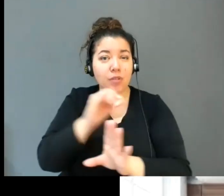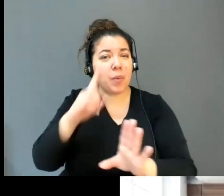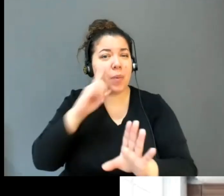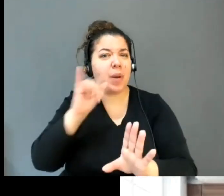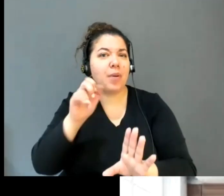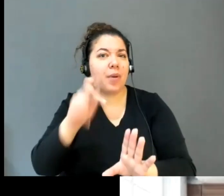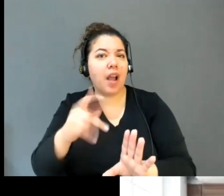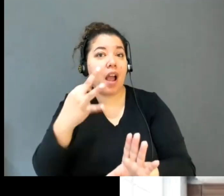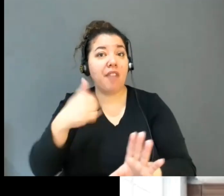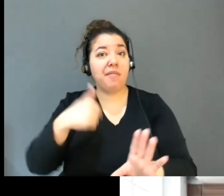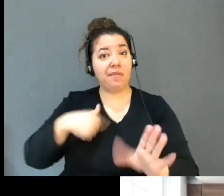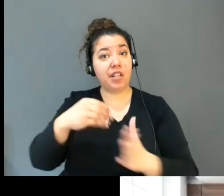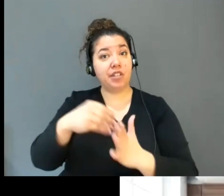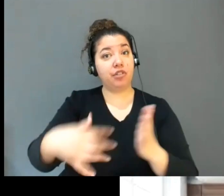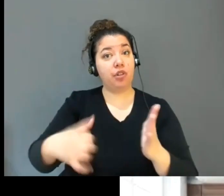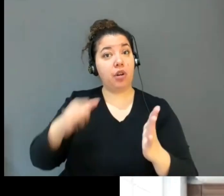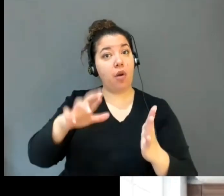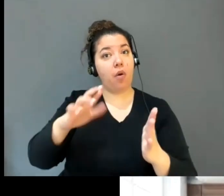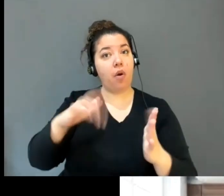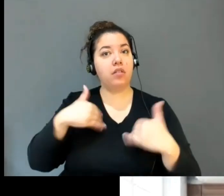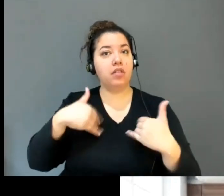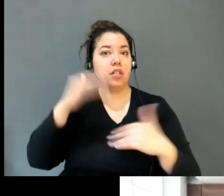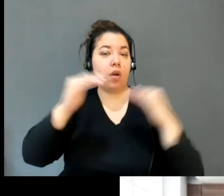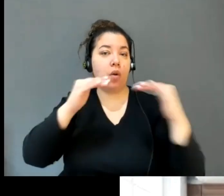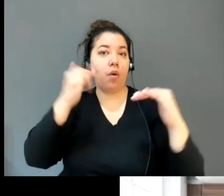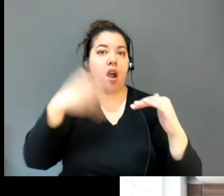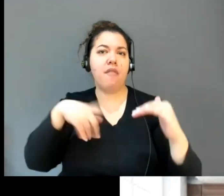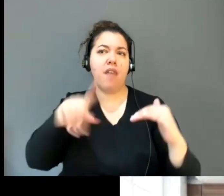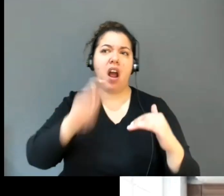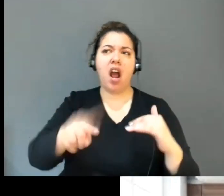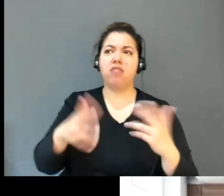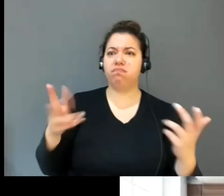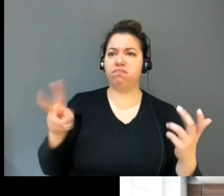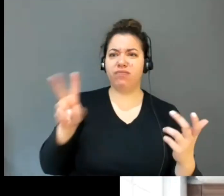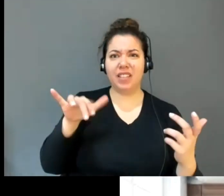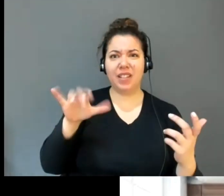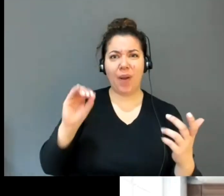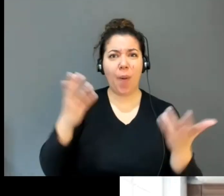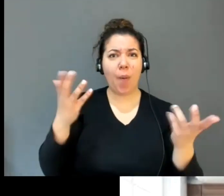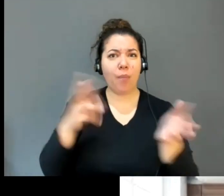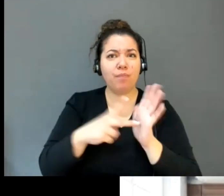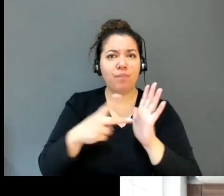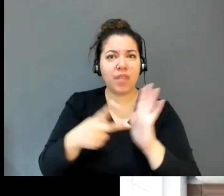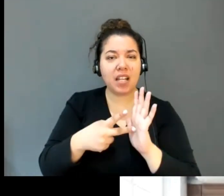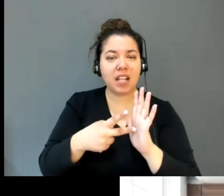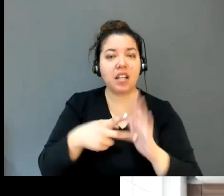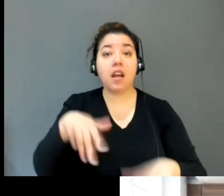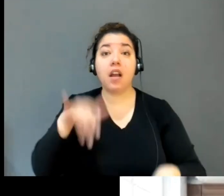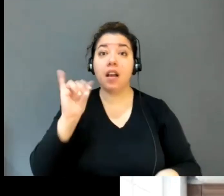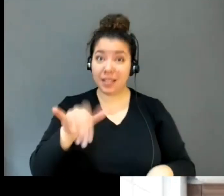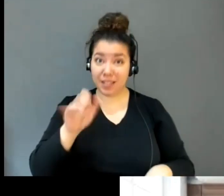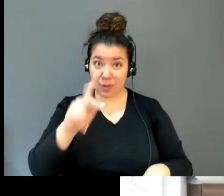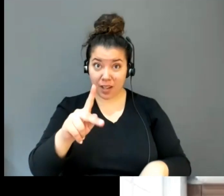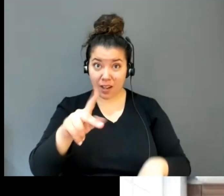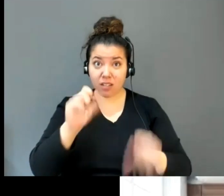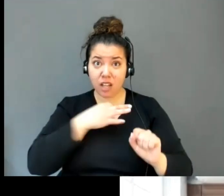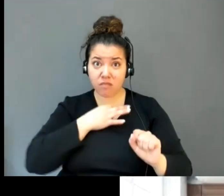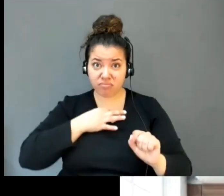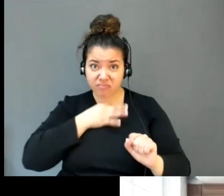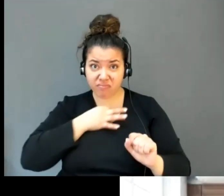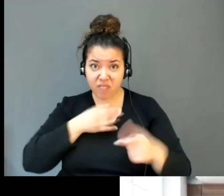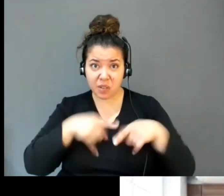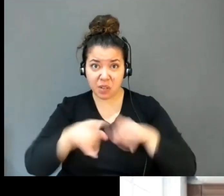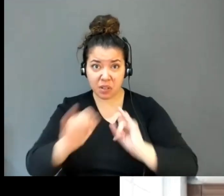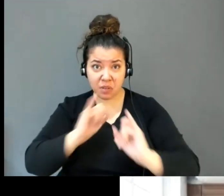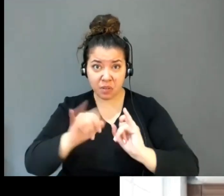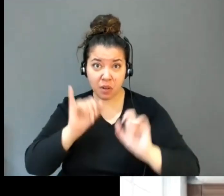to ask questions of things I don't know? Can someone tell me in the chat, is it okay to ask questions, be curious, and not just to